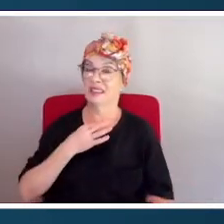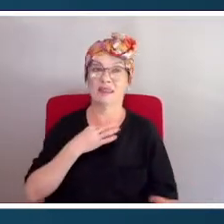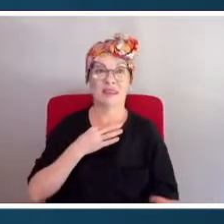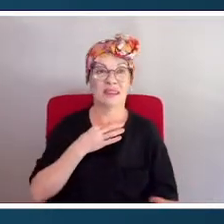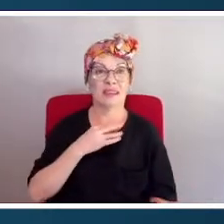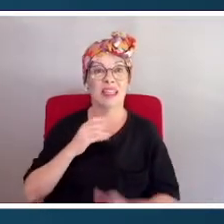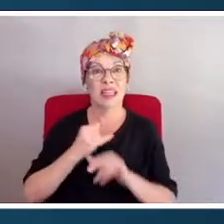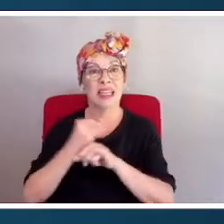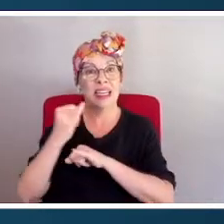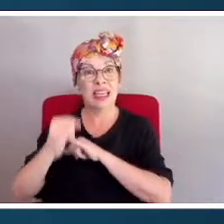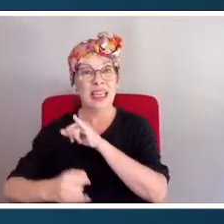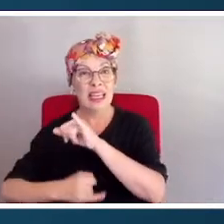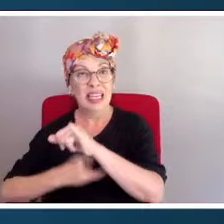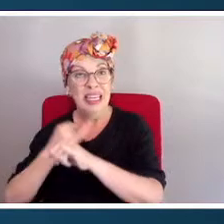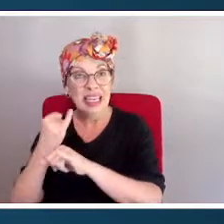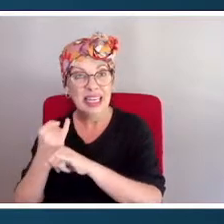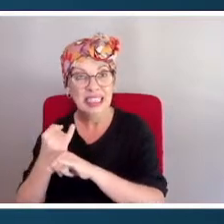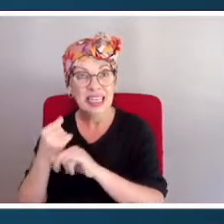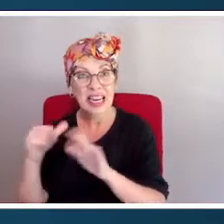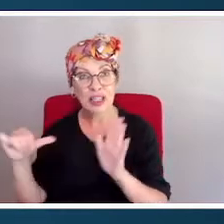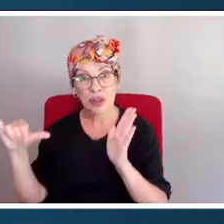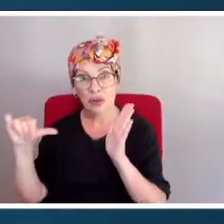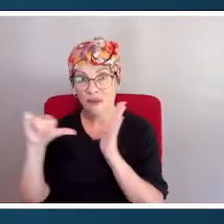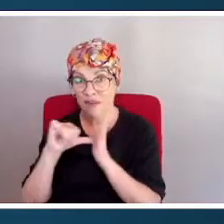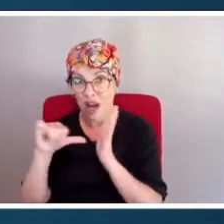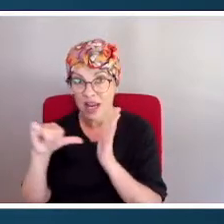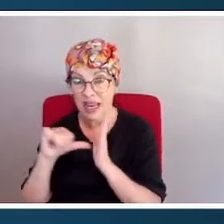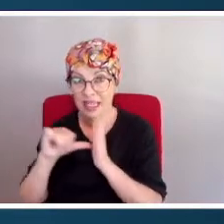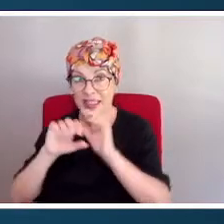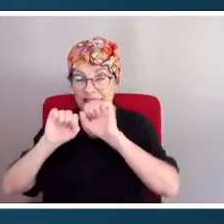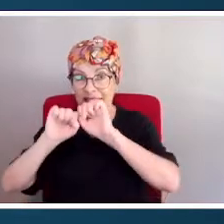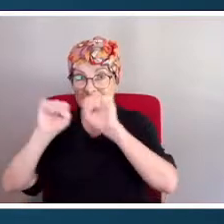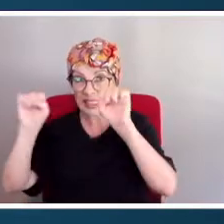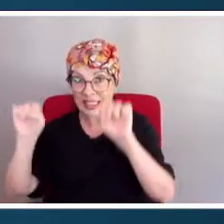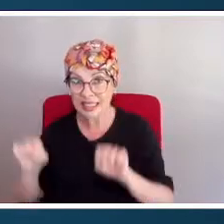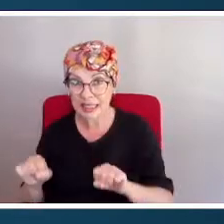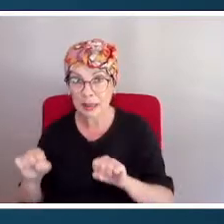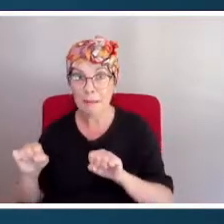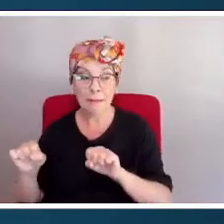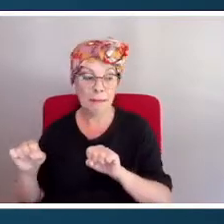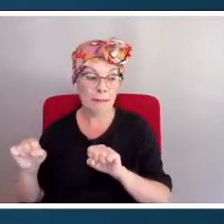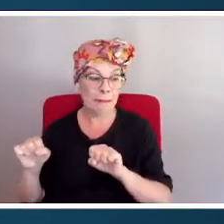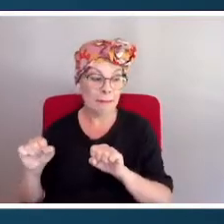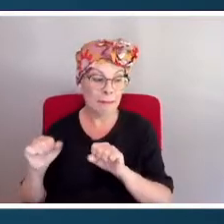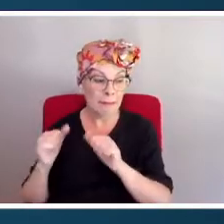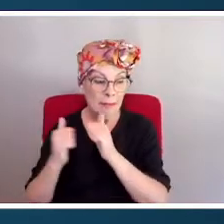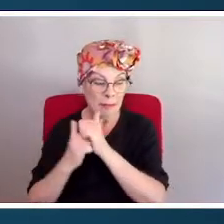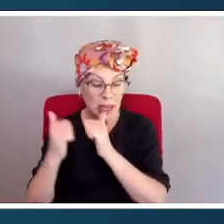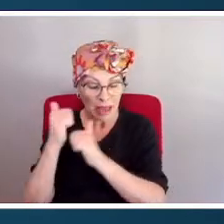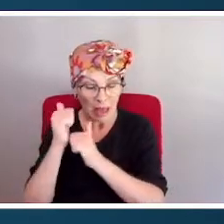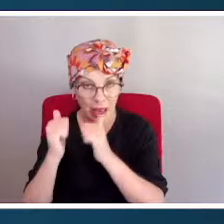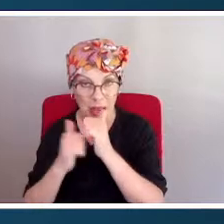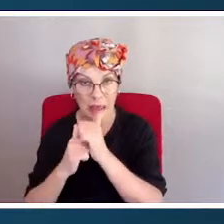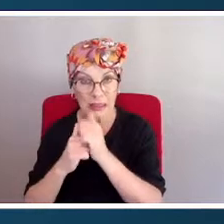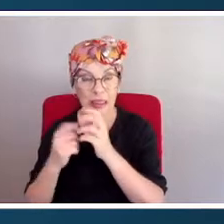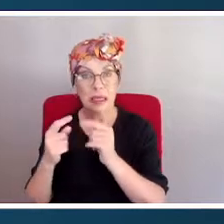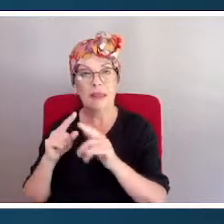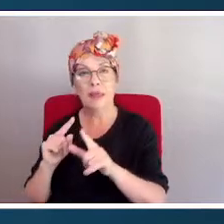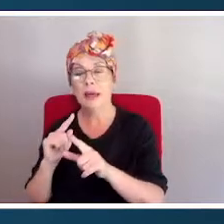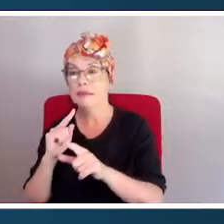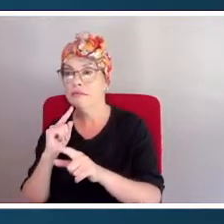international financing system architecture that systematically undermines small